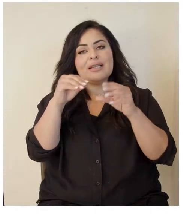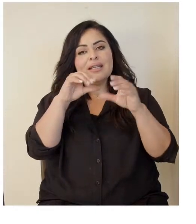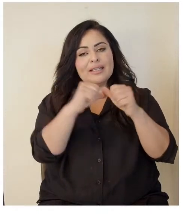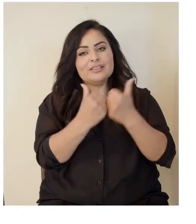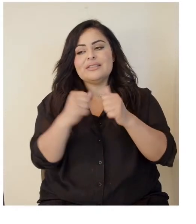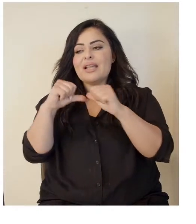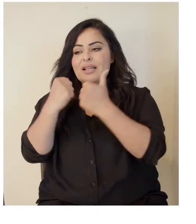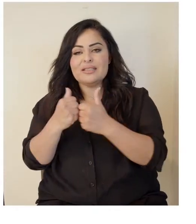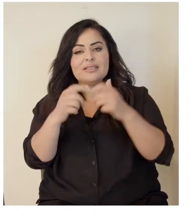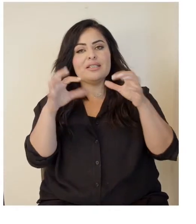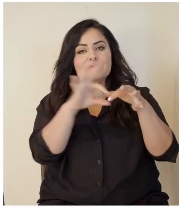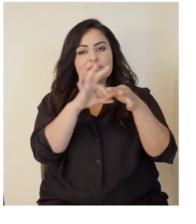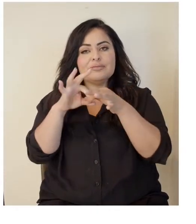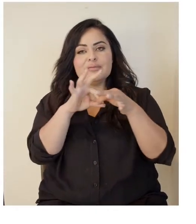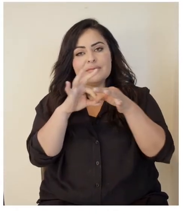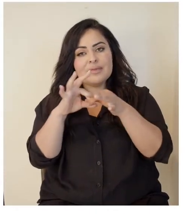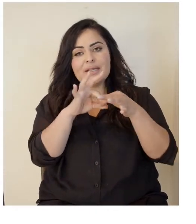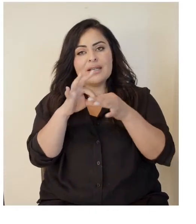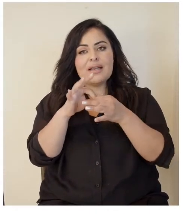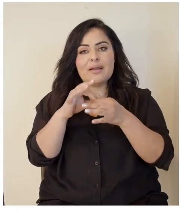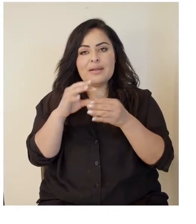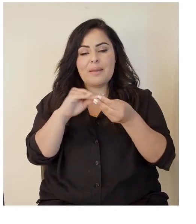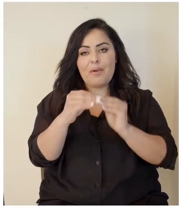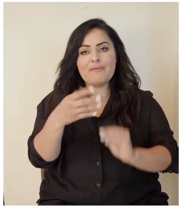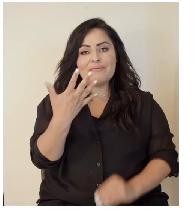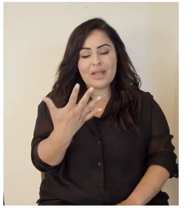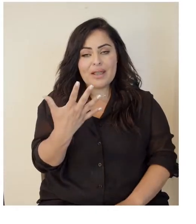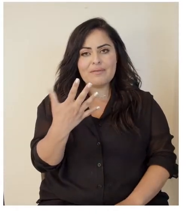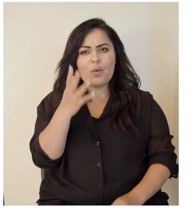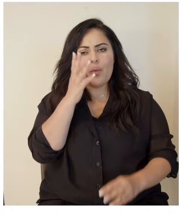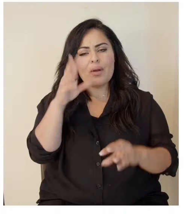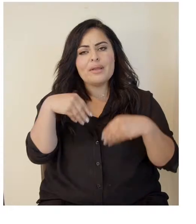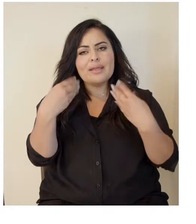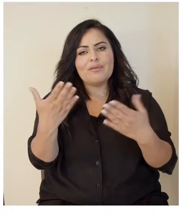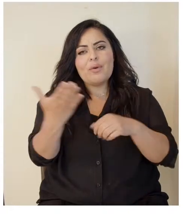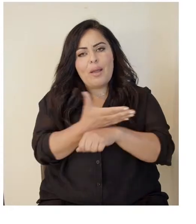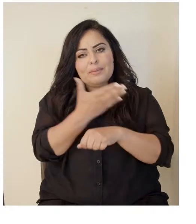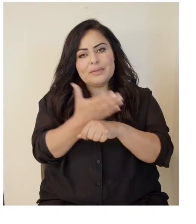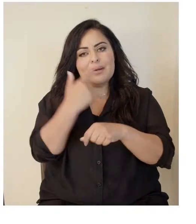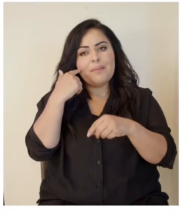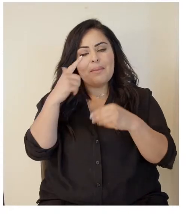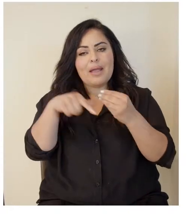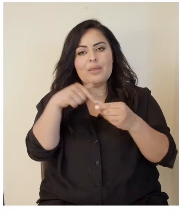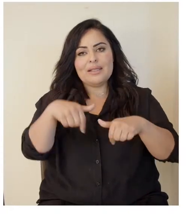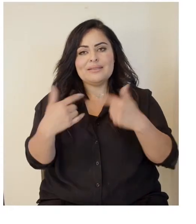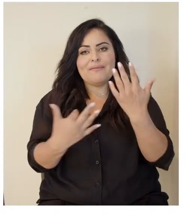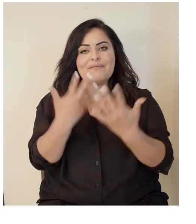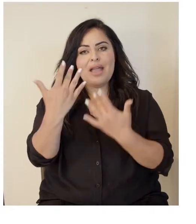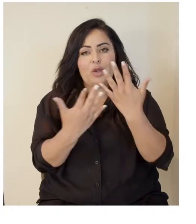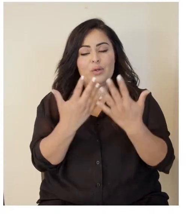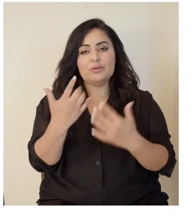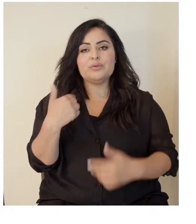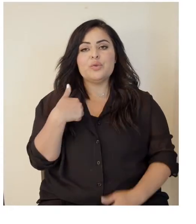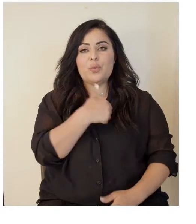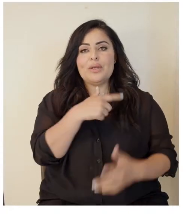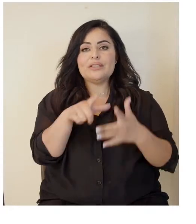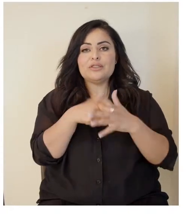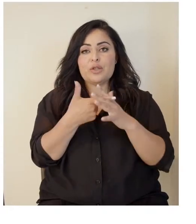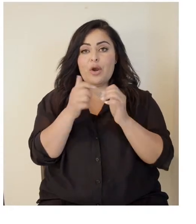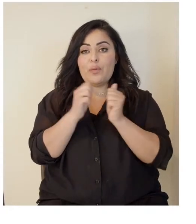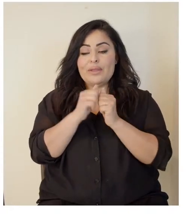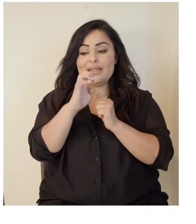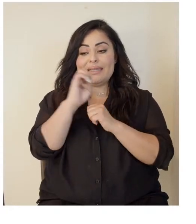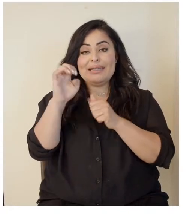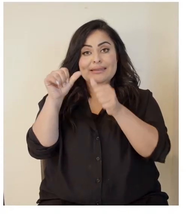Team 5. I'm going to give you a quick operational update about where we're at currently on this fire. So we're going to start over here on the east end of